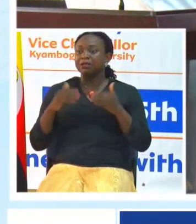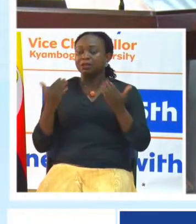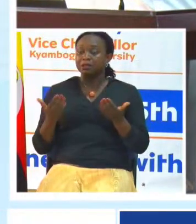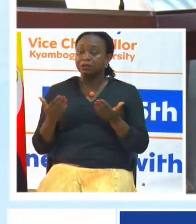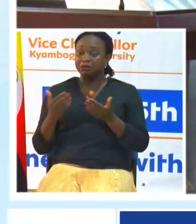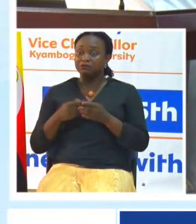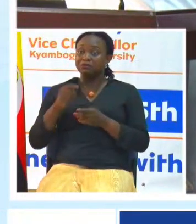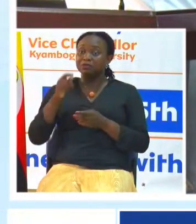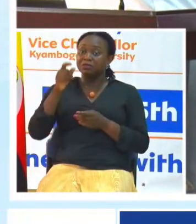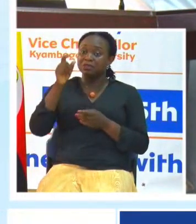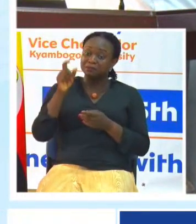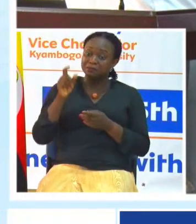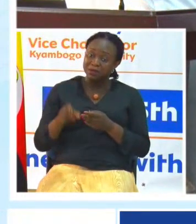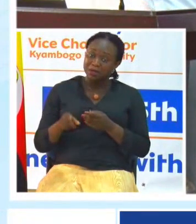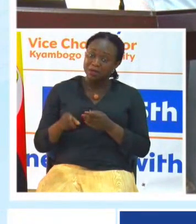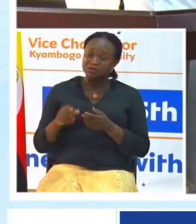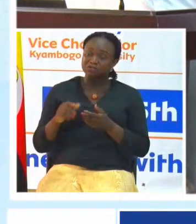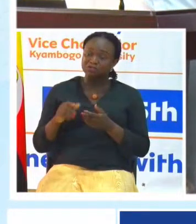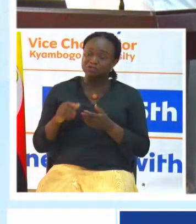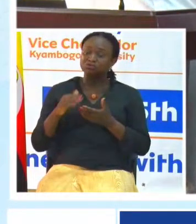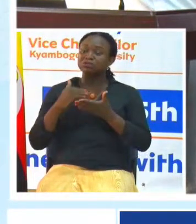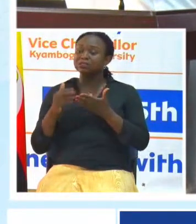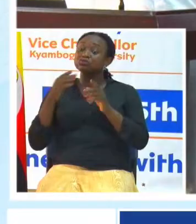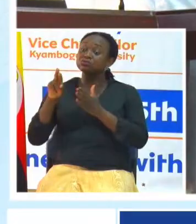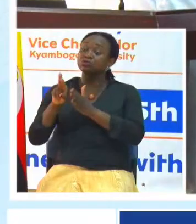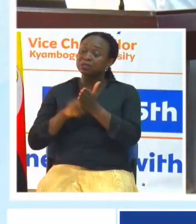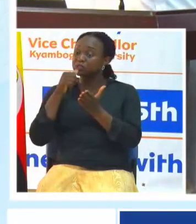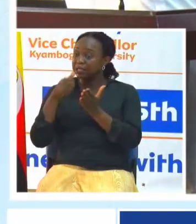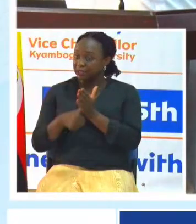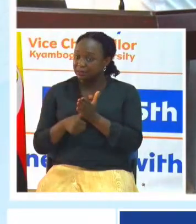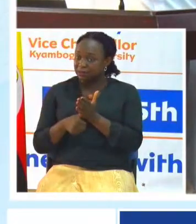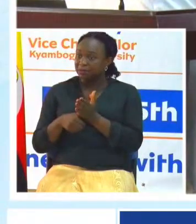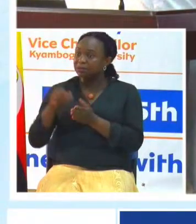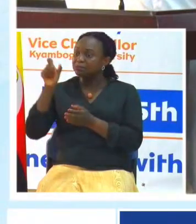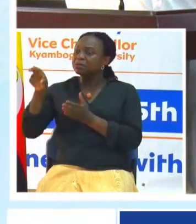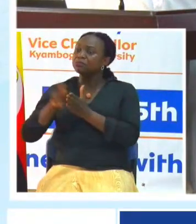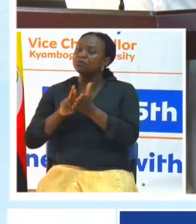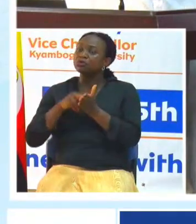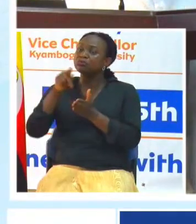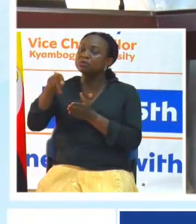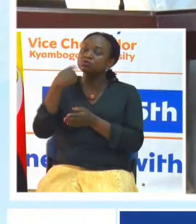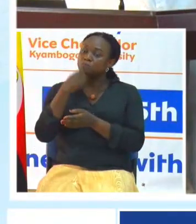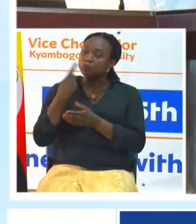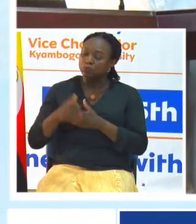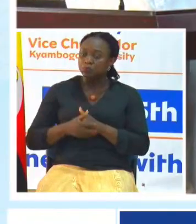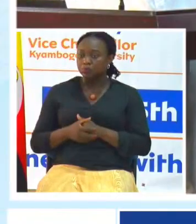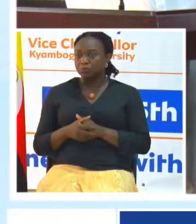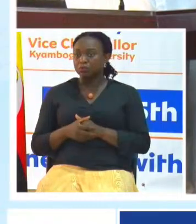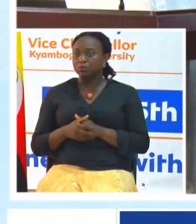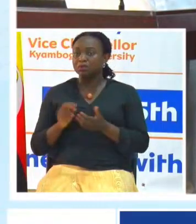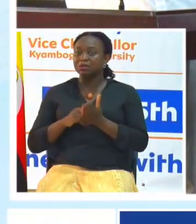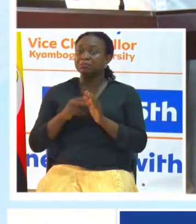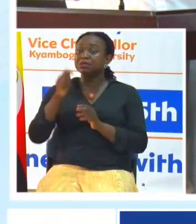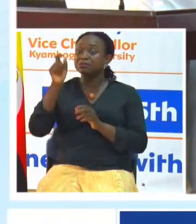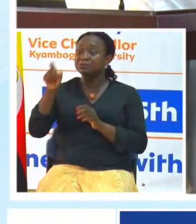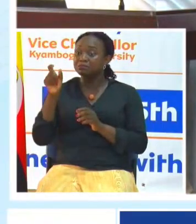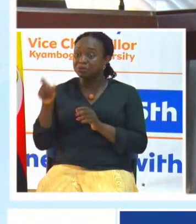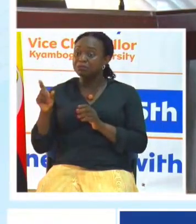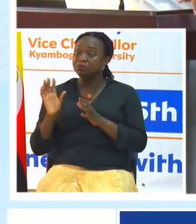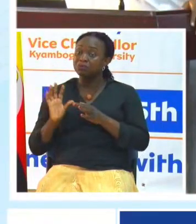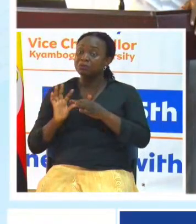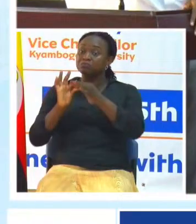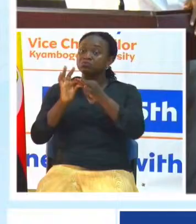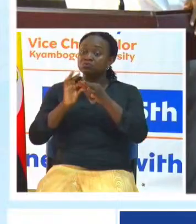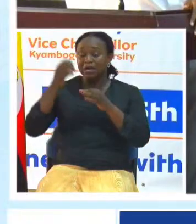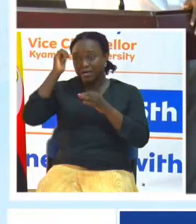personal statement, recommendation letters. Who are your recommenders? Your recommenders are people who are linked to you